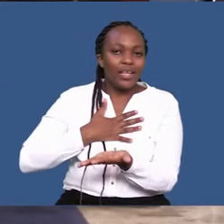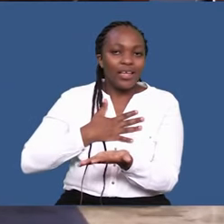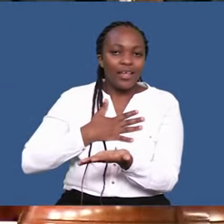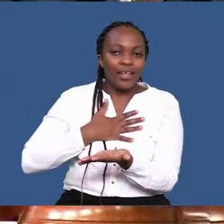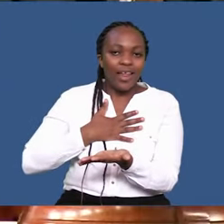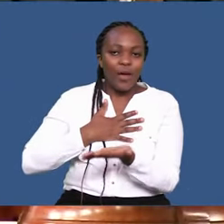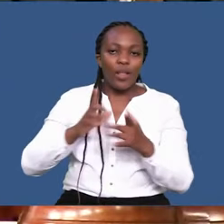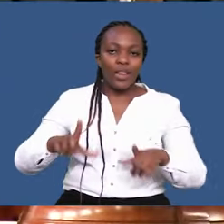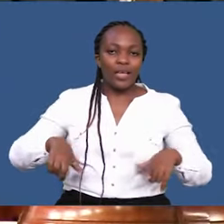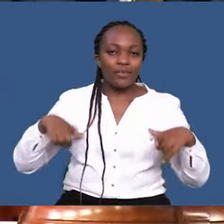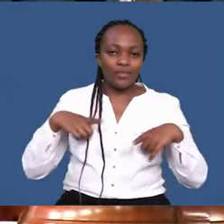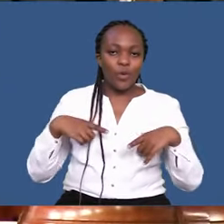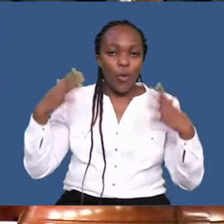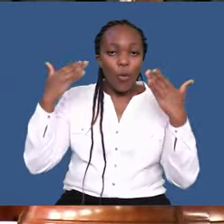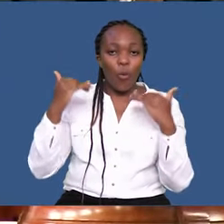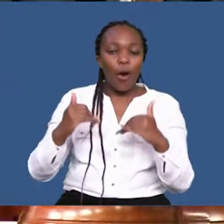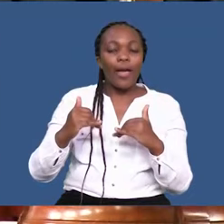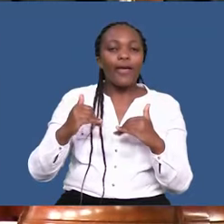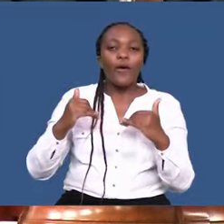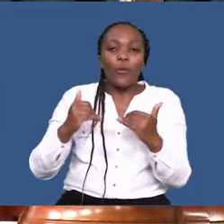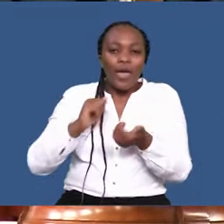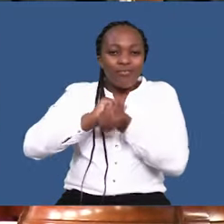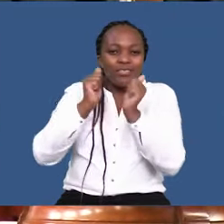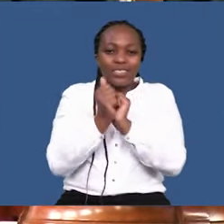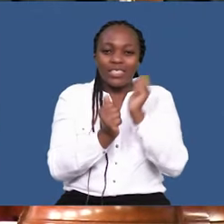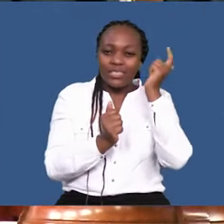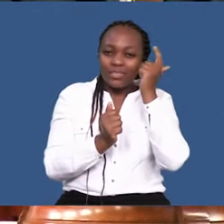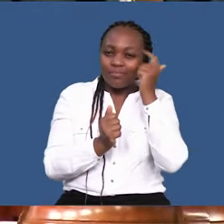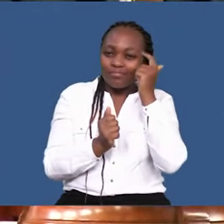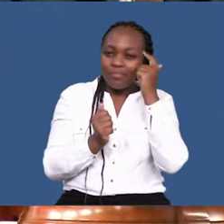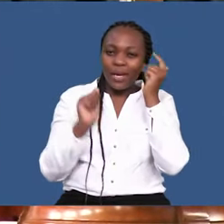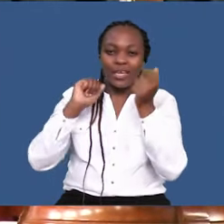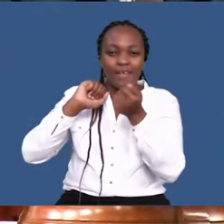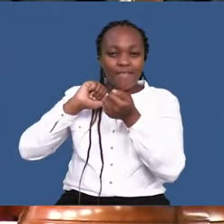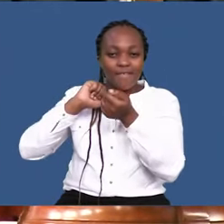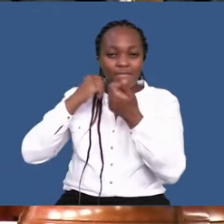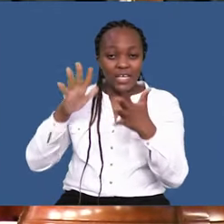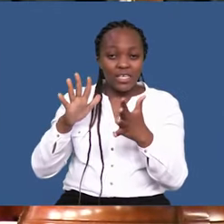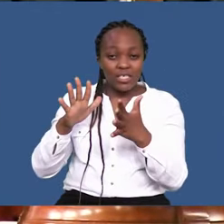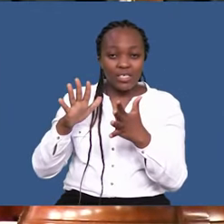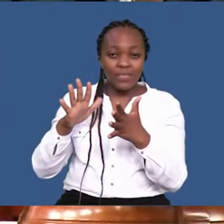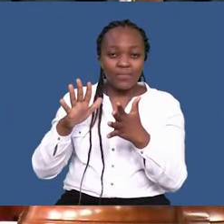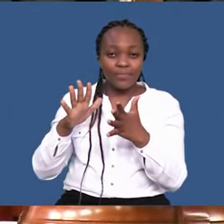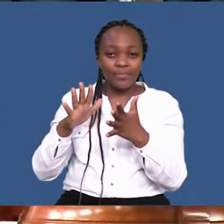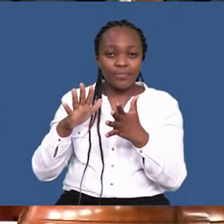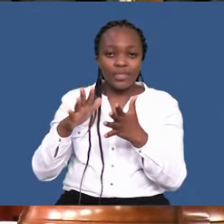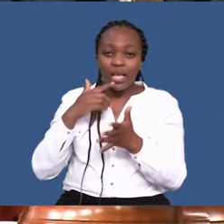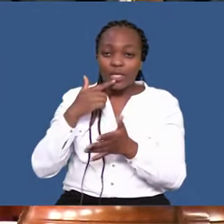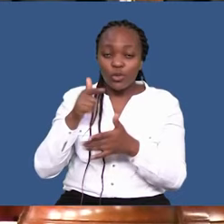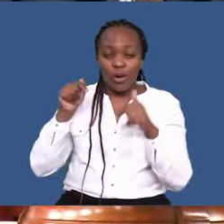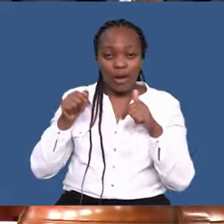already we have changed our mindset. Our mind has been transformed. And now we